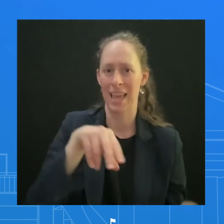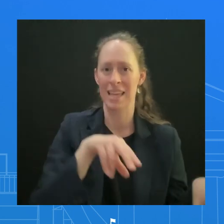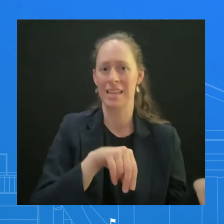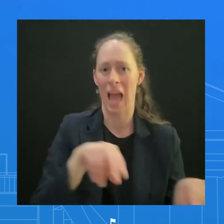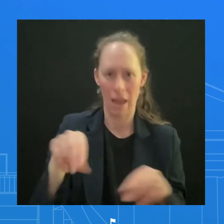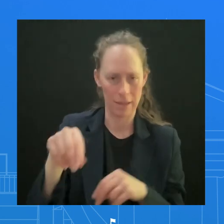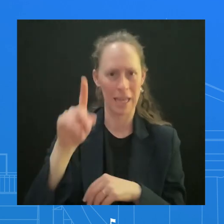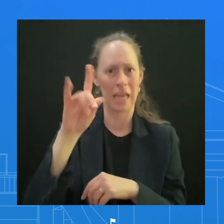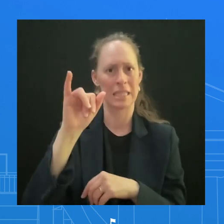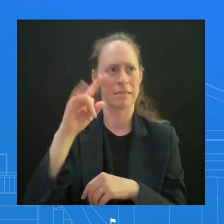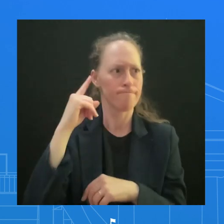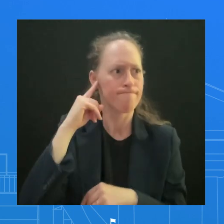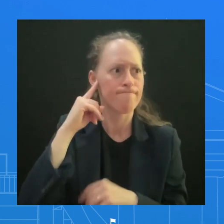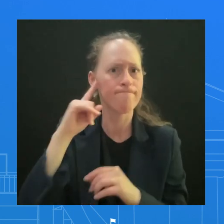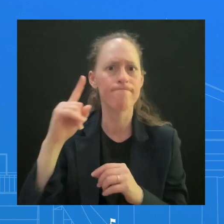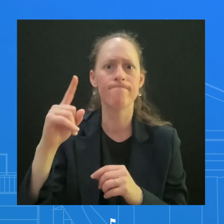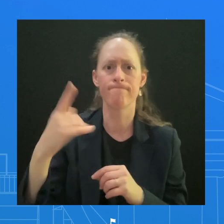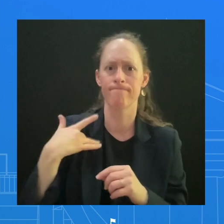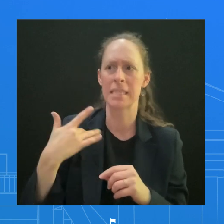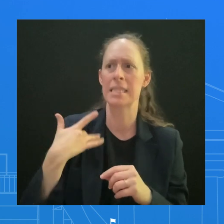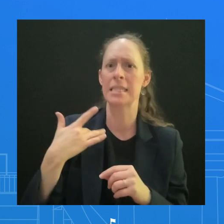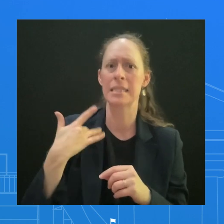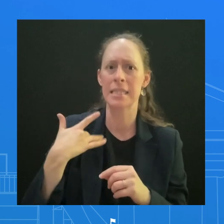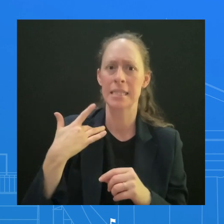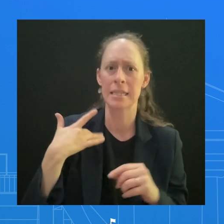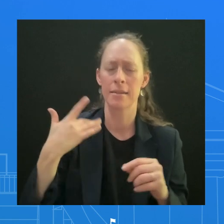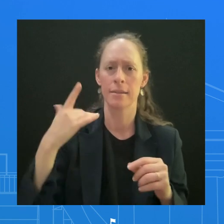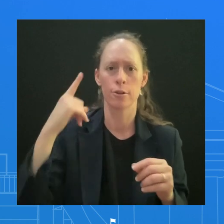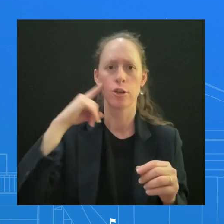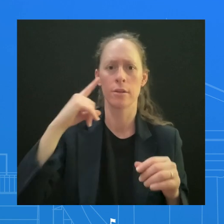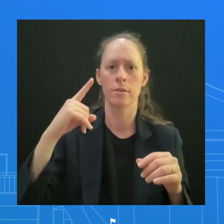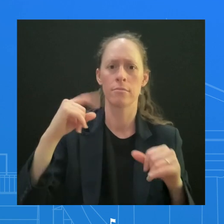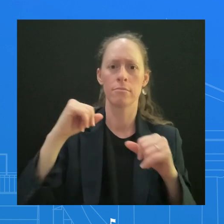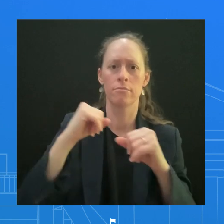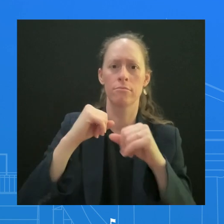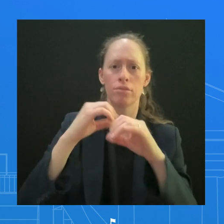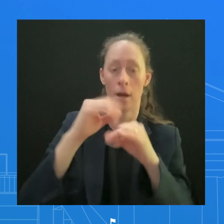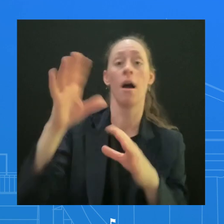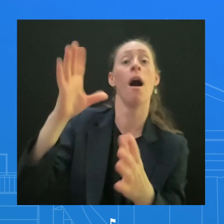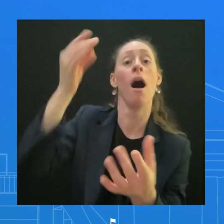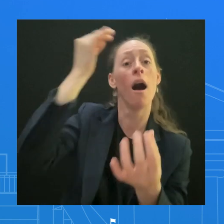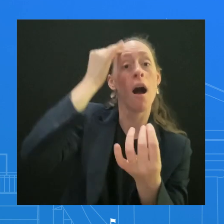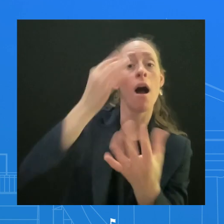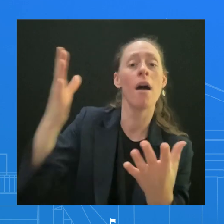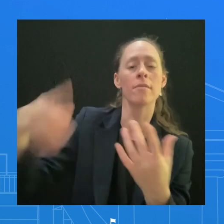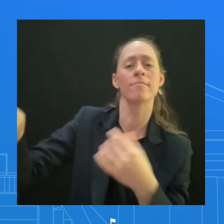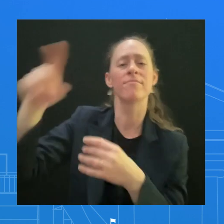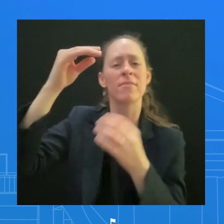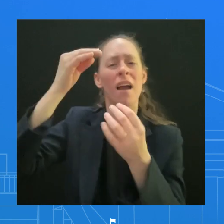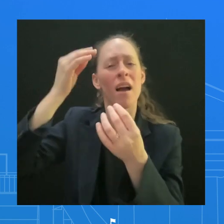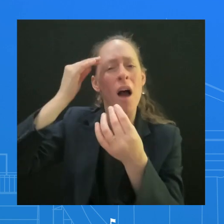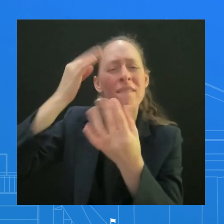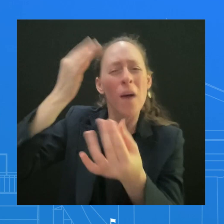commander the acoustic data that they had received.